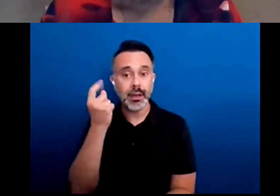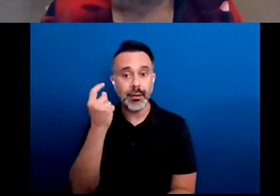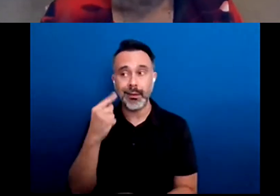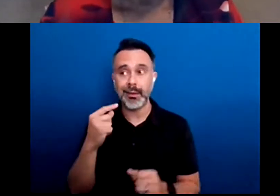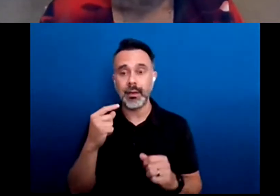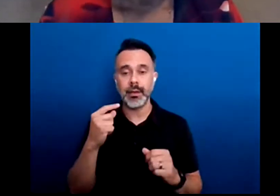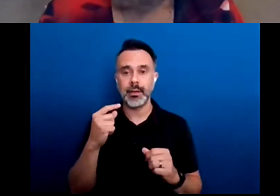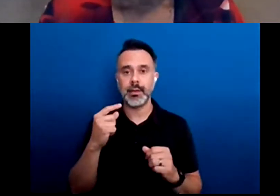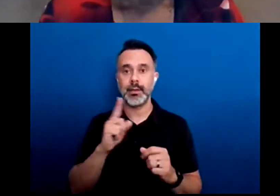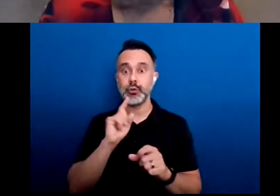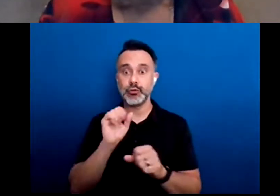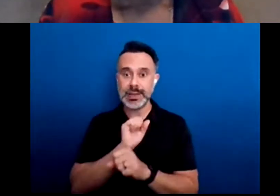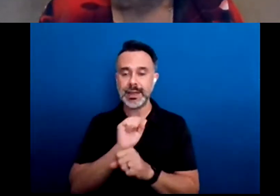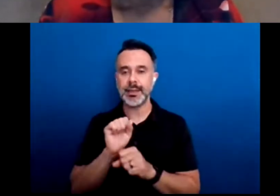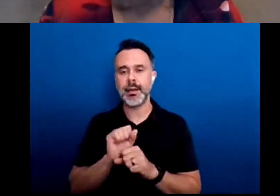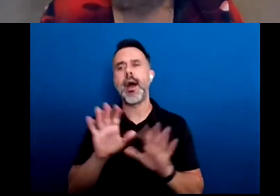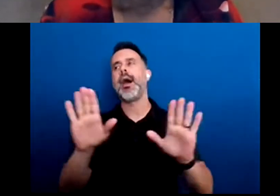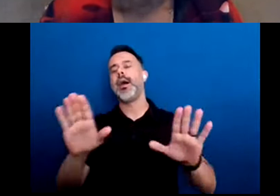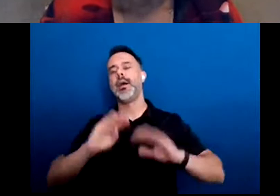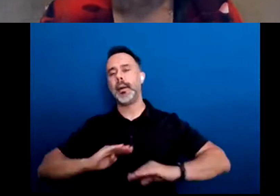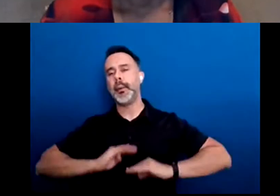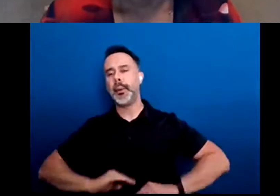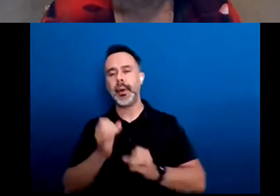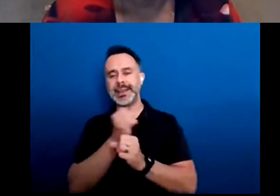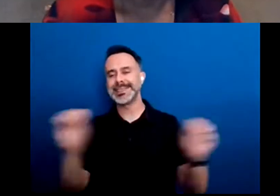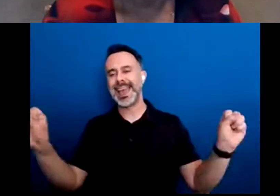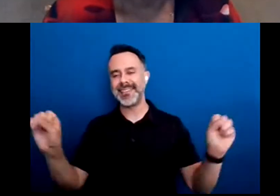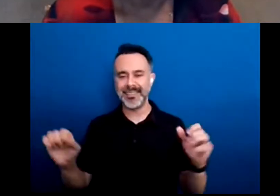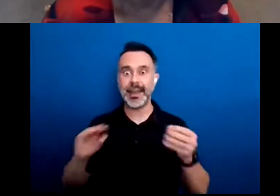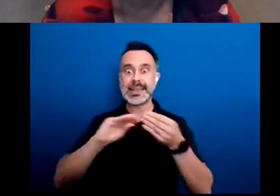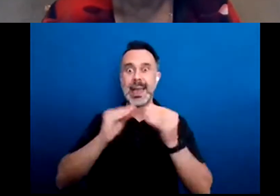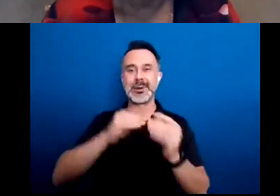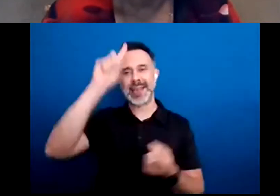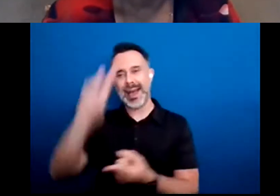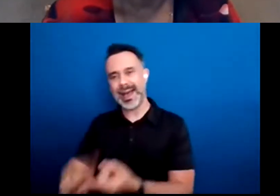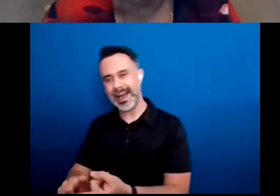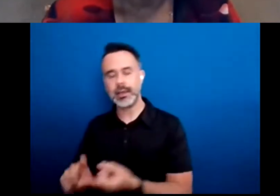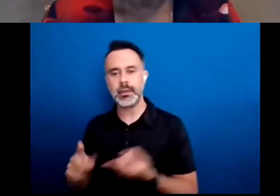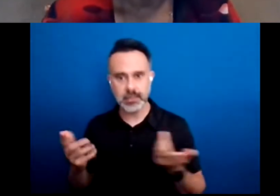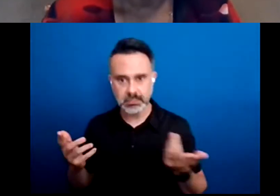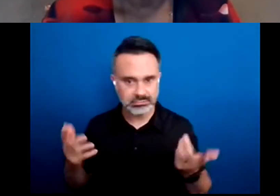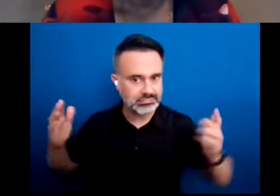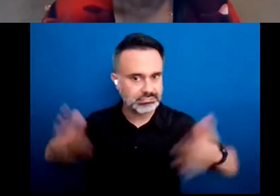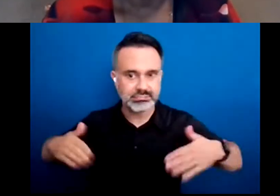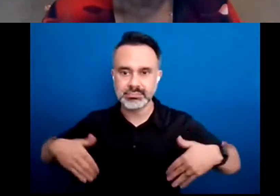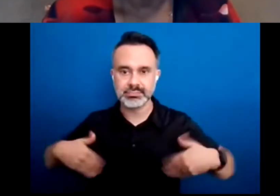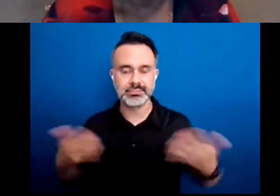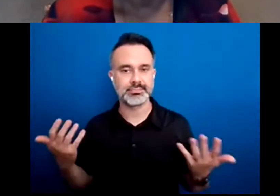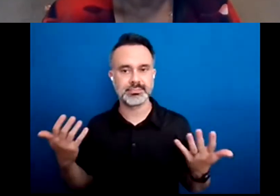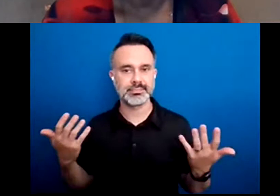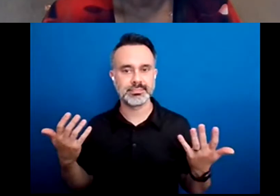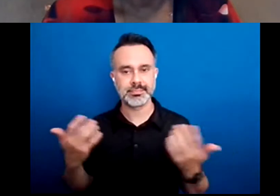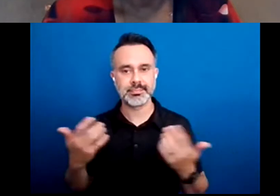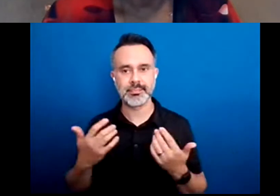real safety signals. So I think that, you know, it's, you